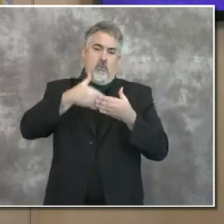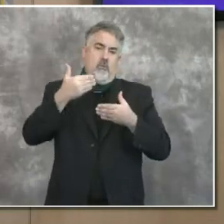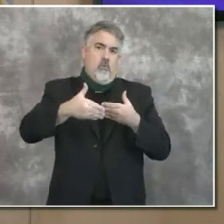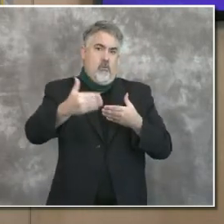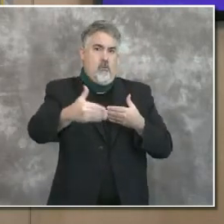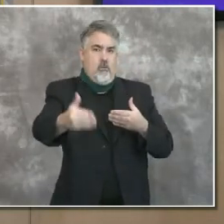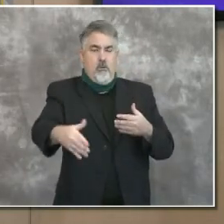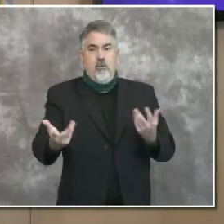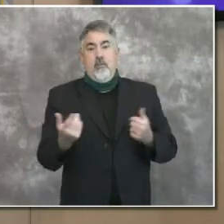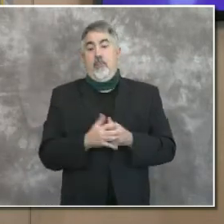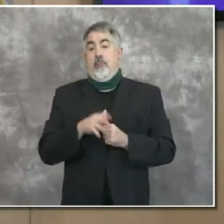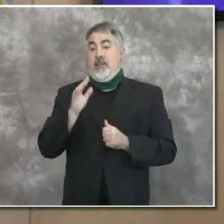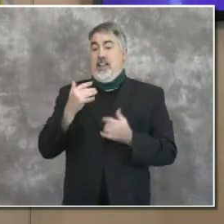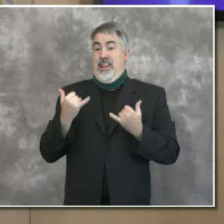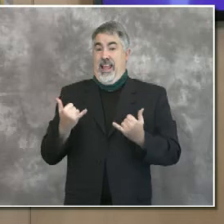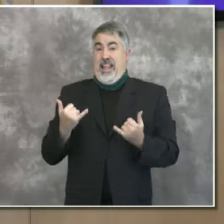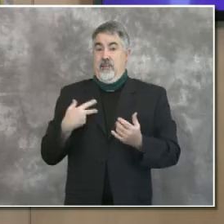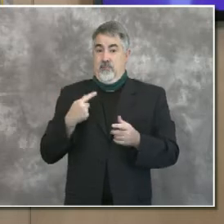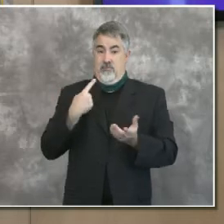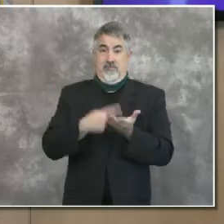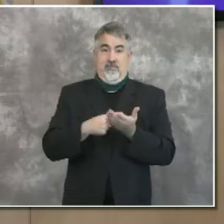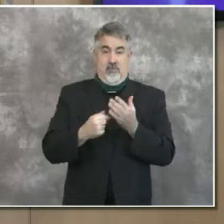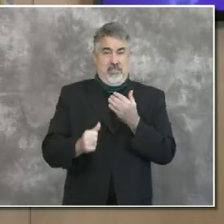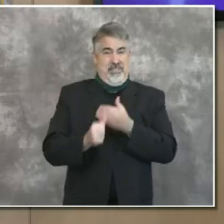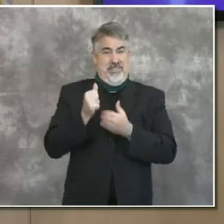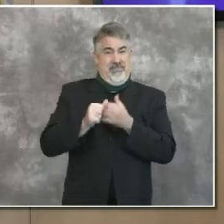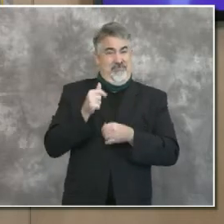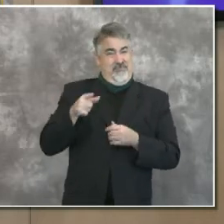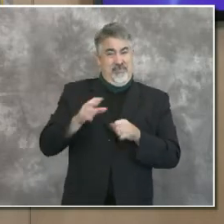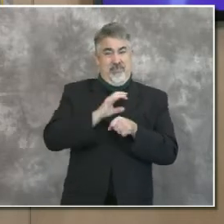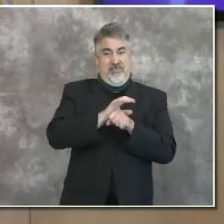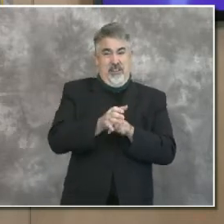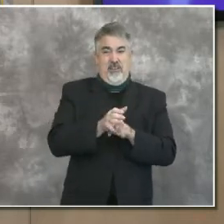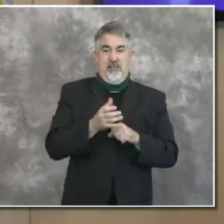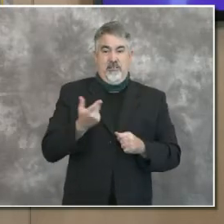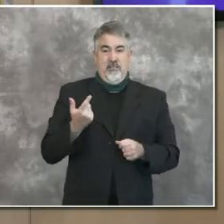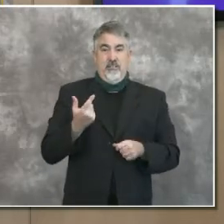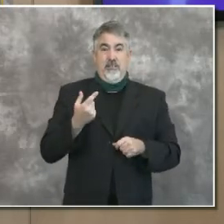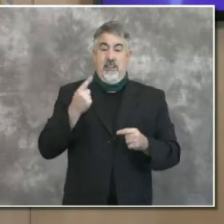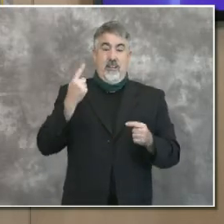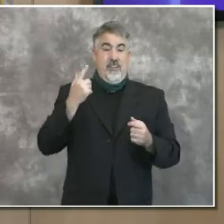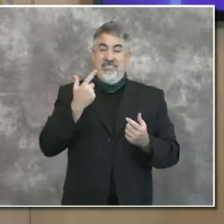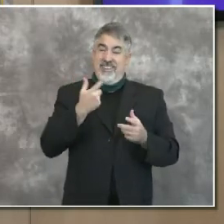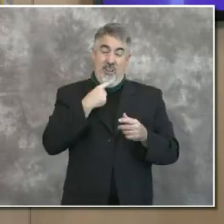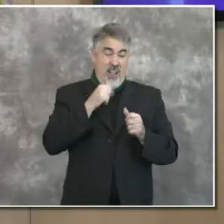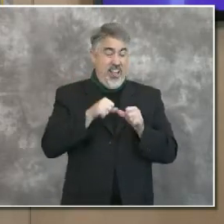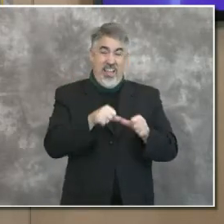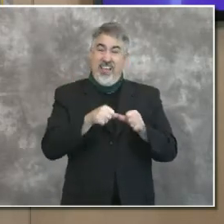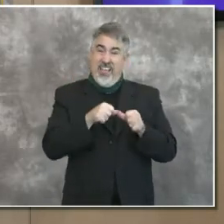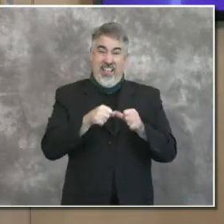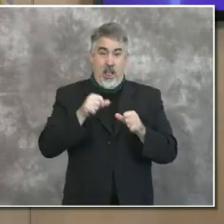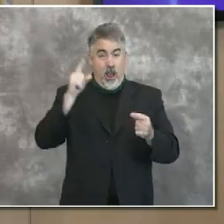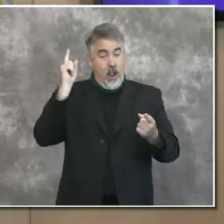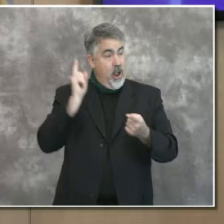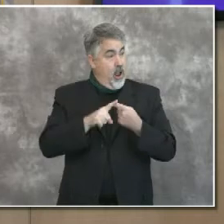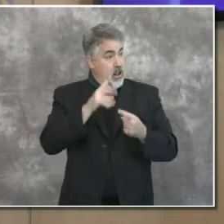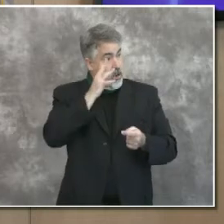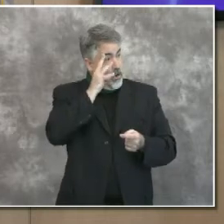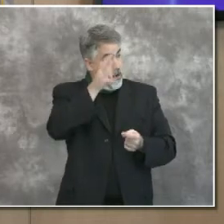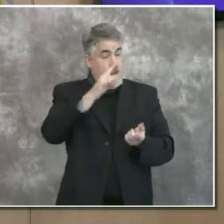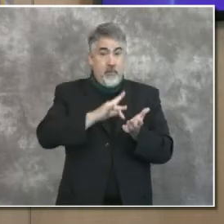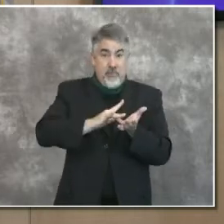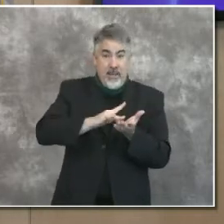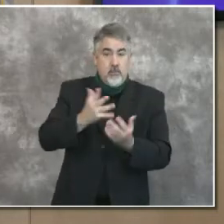place where the threat from coronavirus remains there until we have a vaccine or widespread treatments, we're going to have to modify a little bit each of